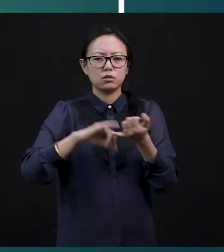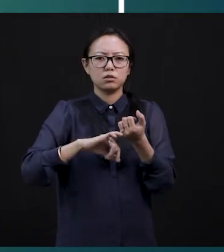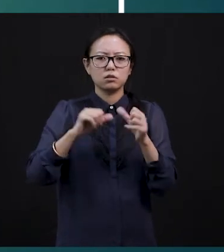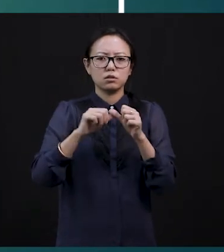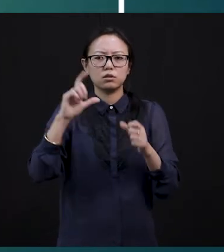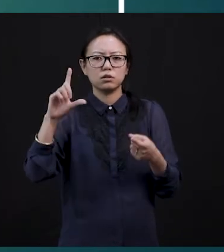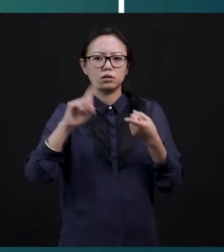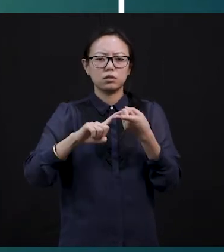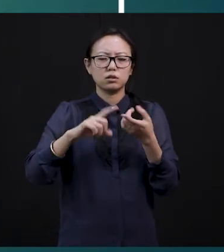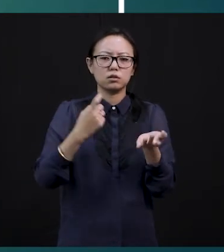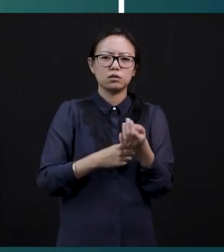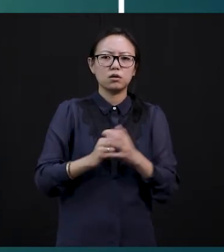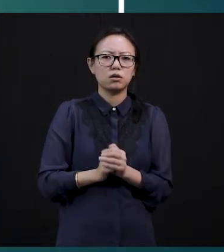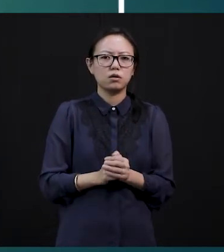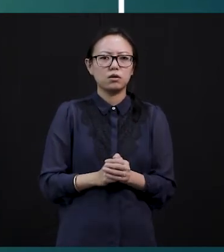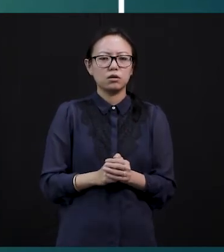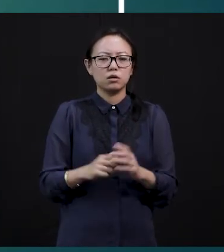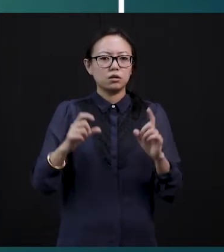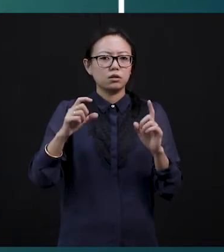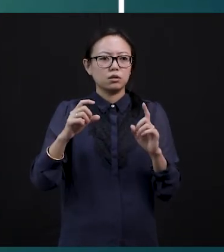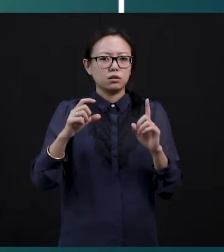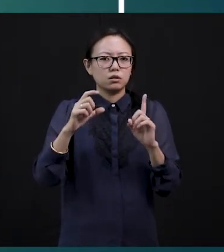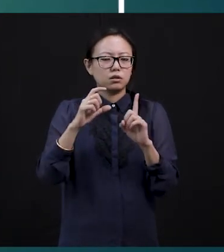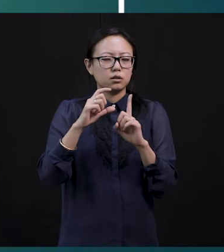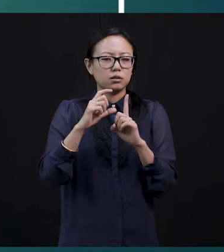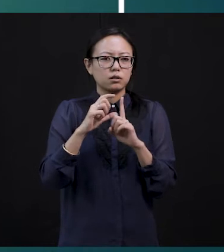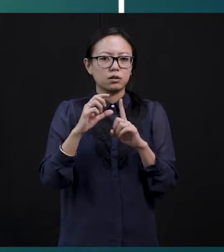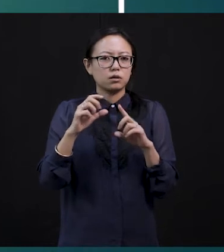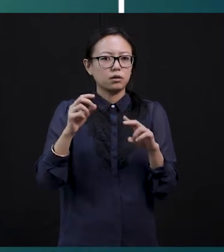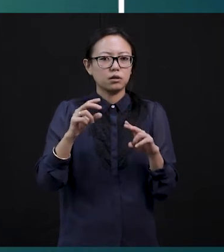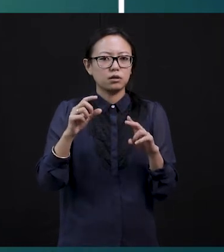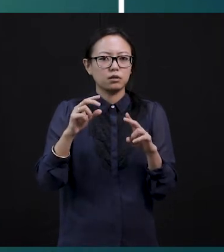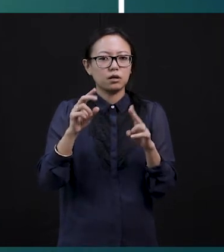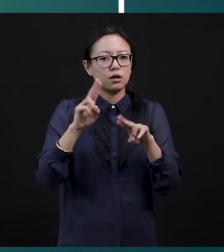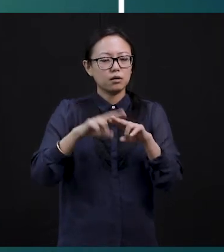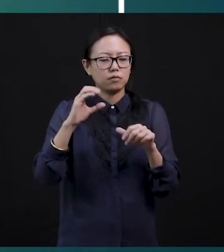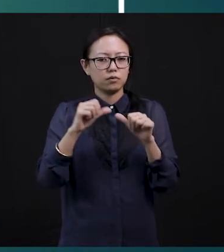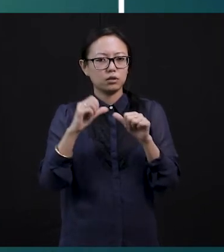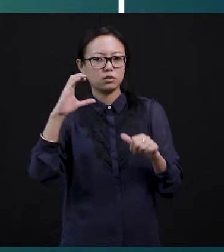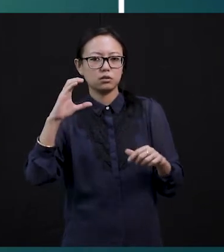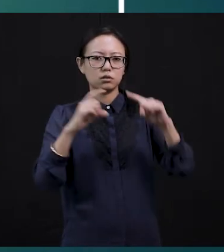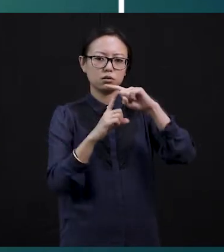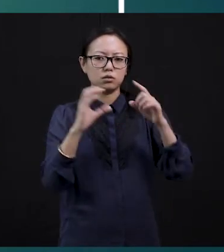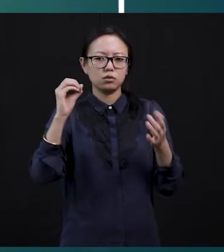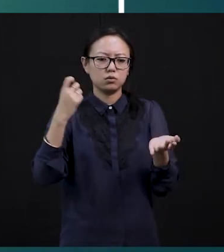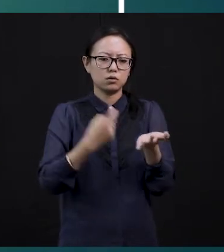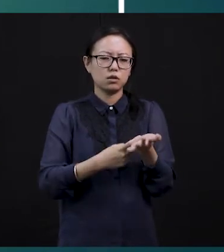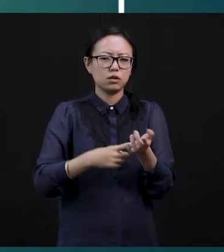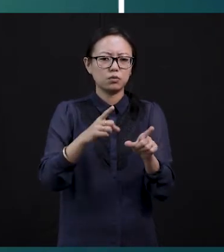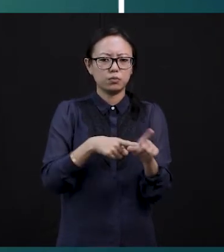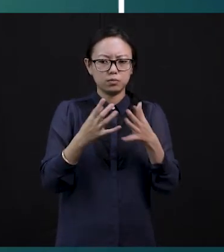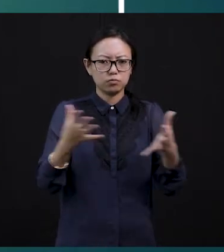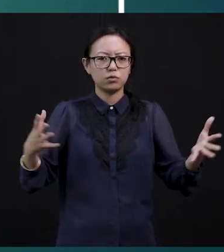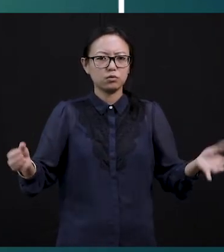directly by the manufacturers. They keep adequate stock so as to make them available to retailers. So the first thing